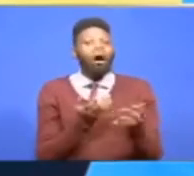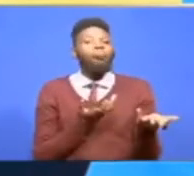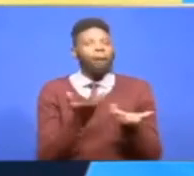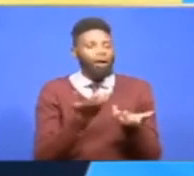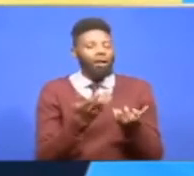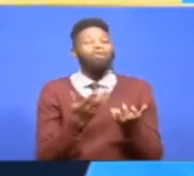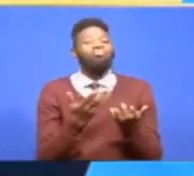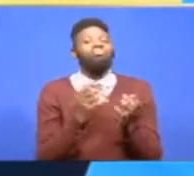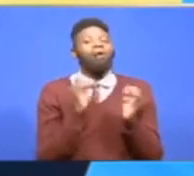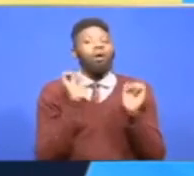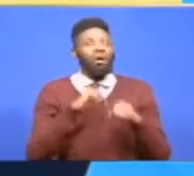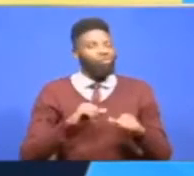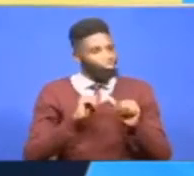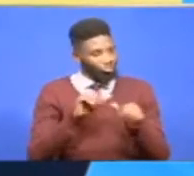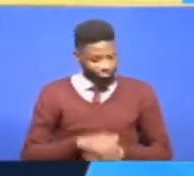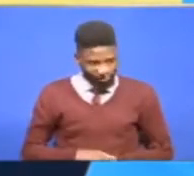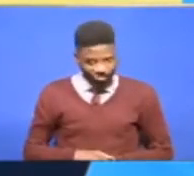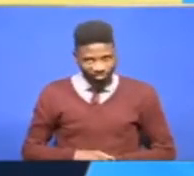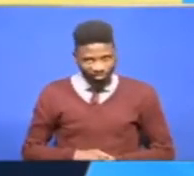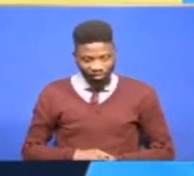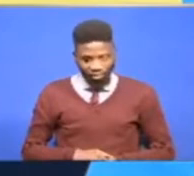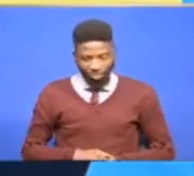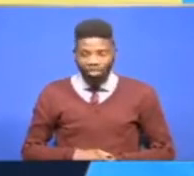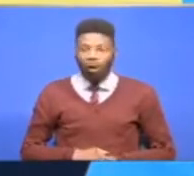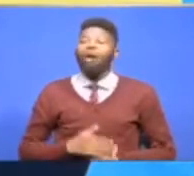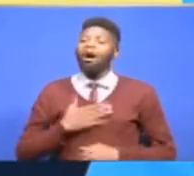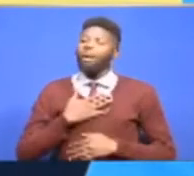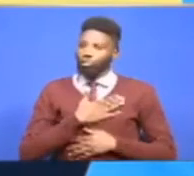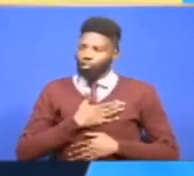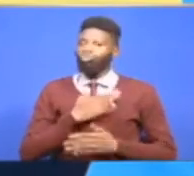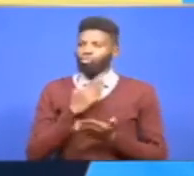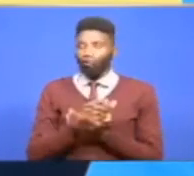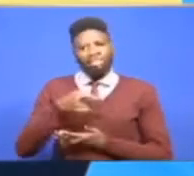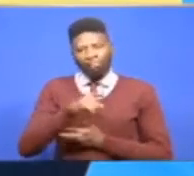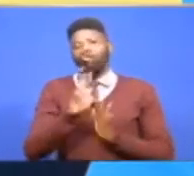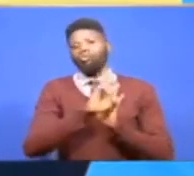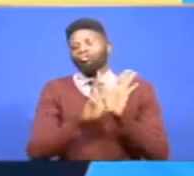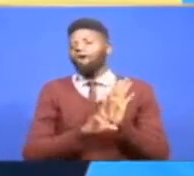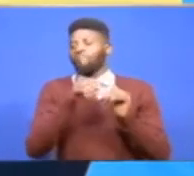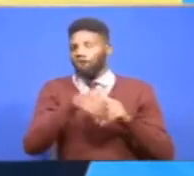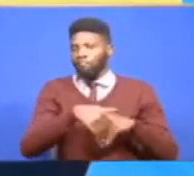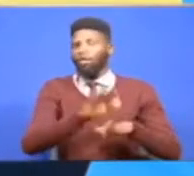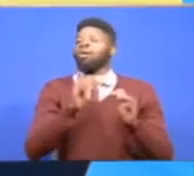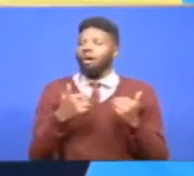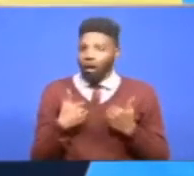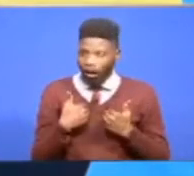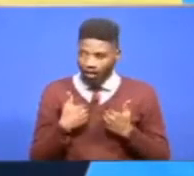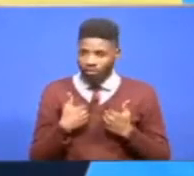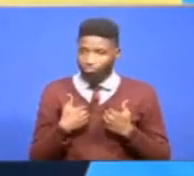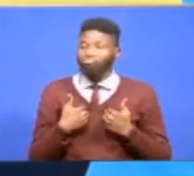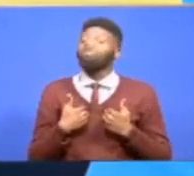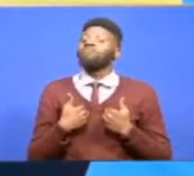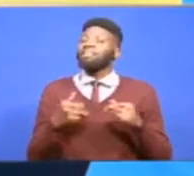appreciating that they have indeed been following the rules, appreciating that restaurants have been observing